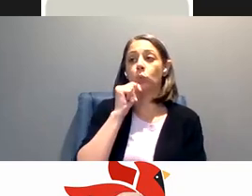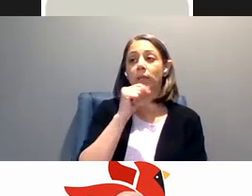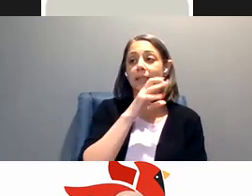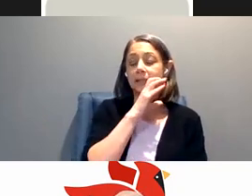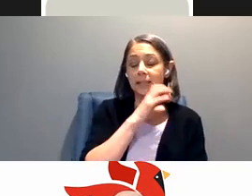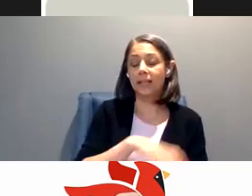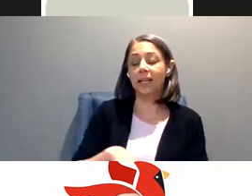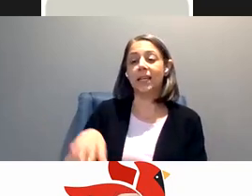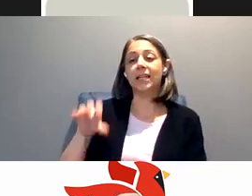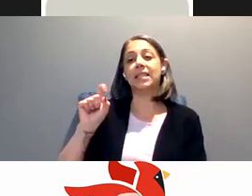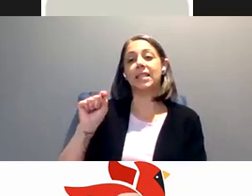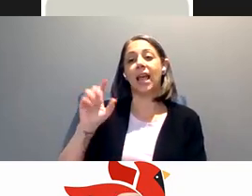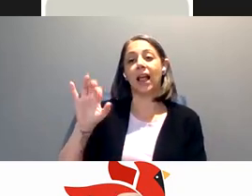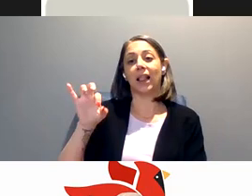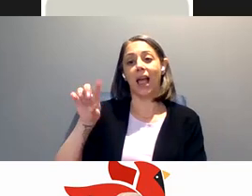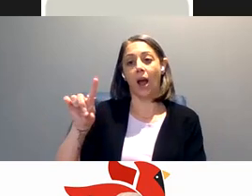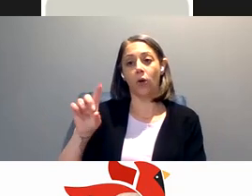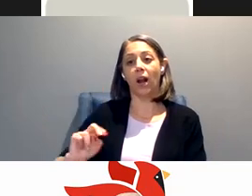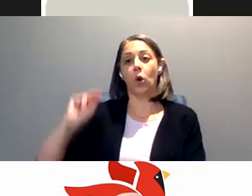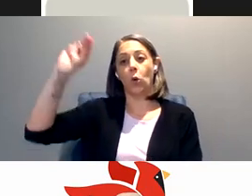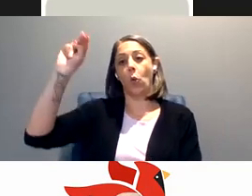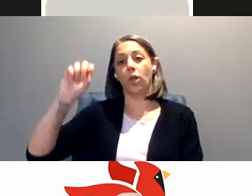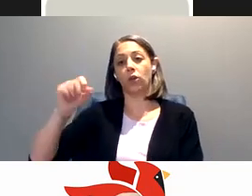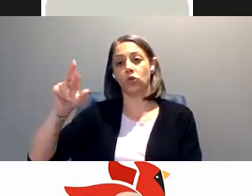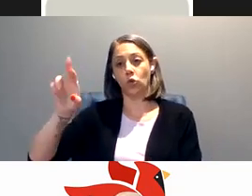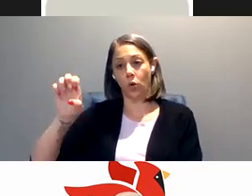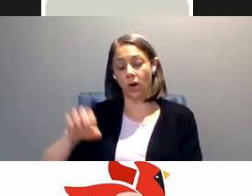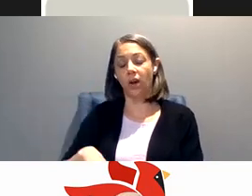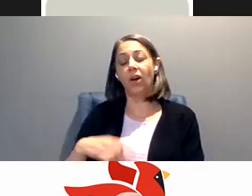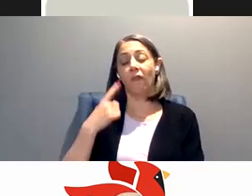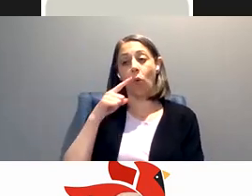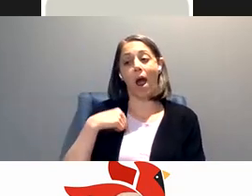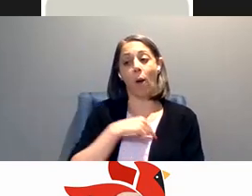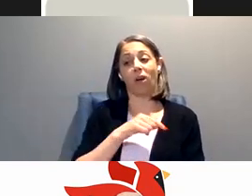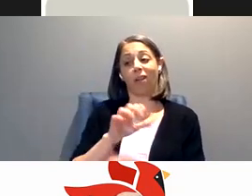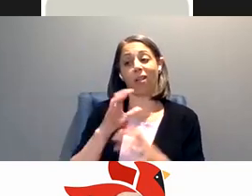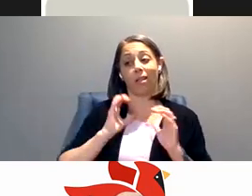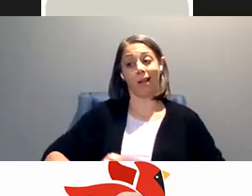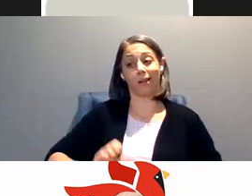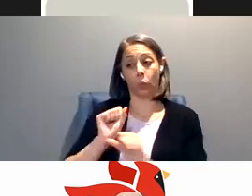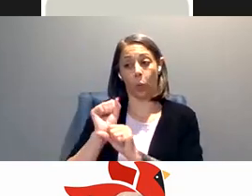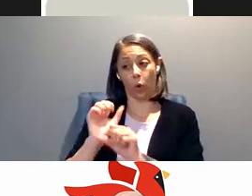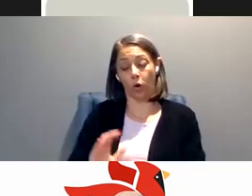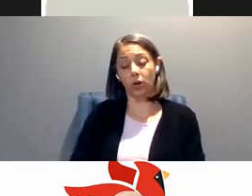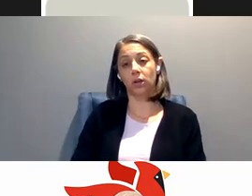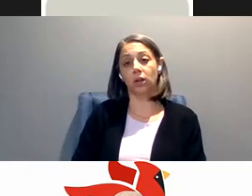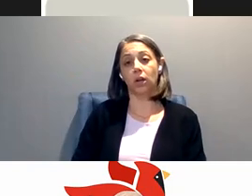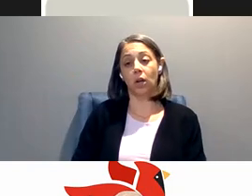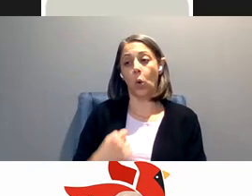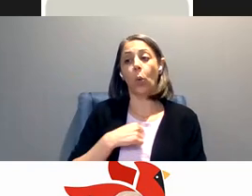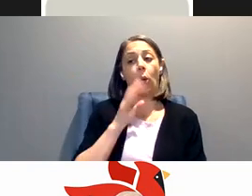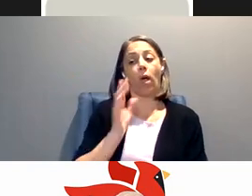the North Shore, as far as, you know, our clients and workers. And we will help